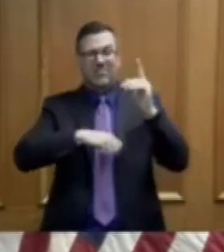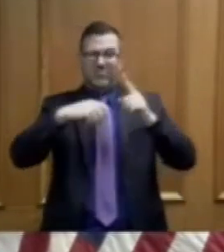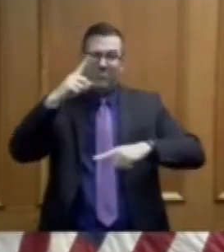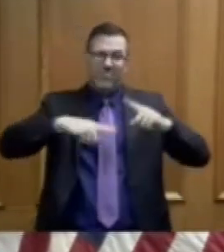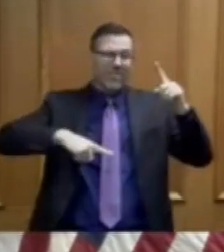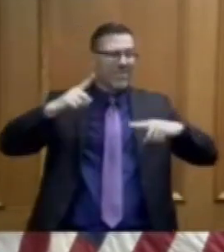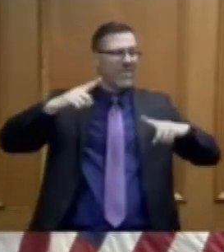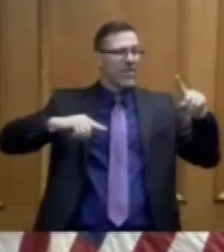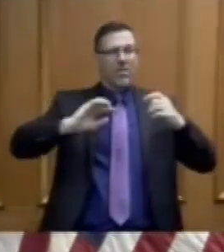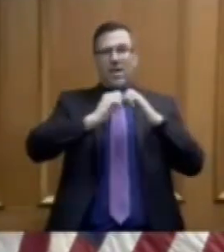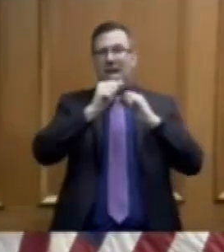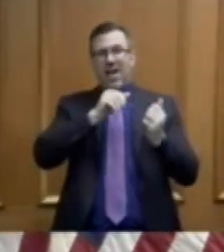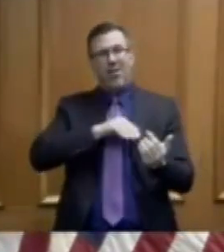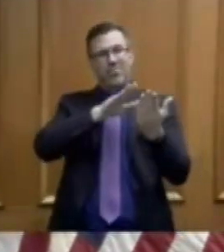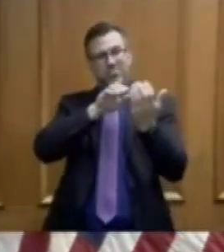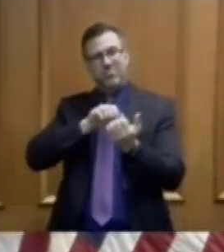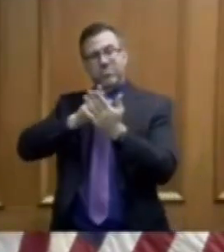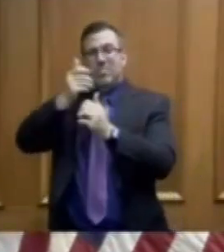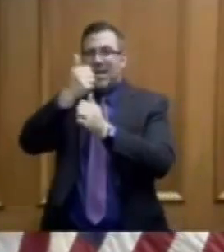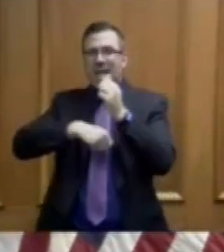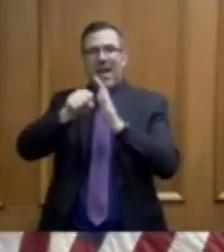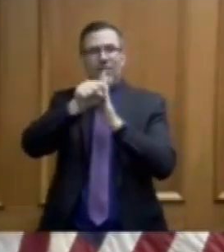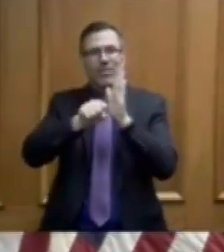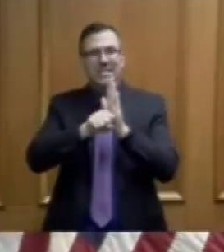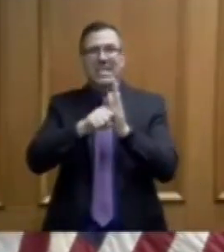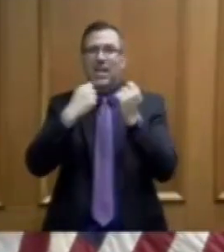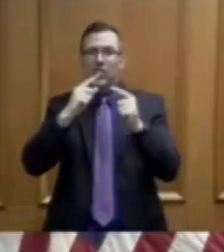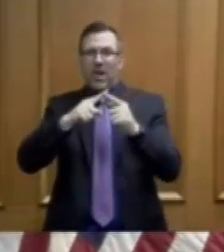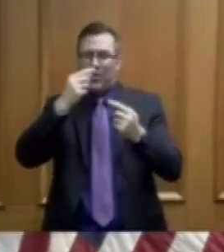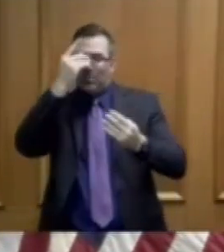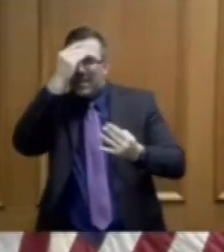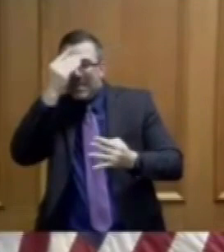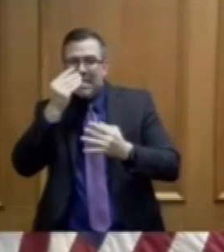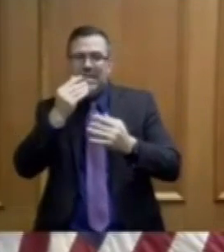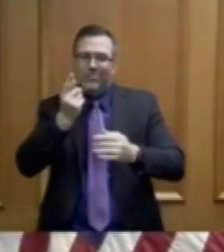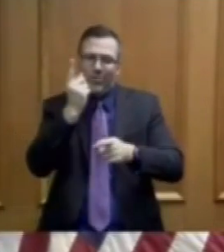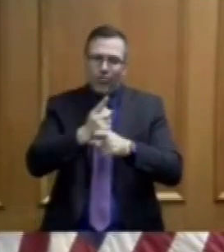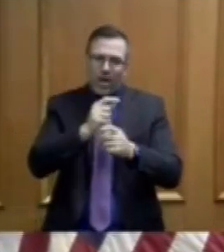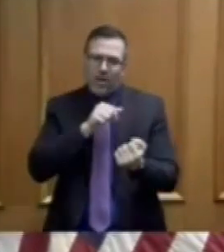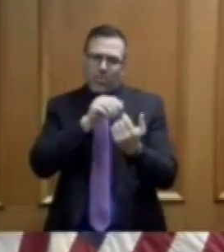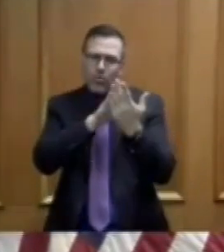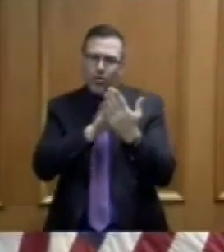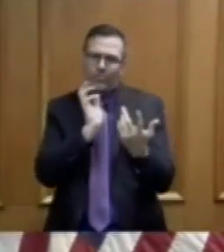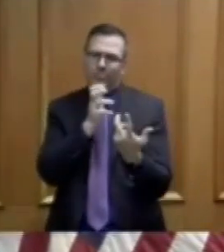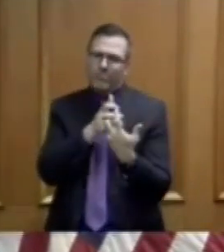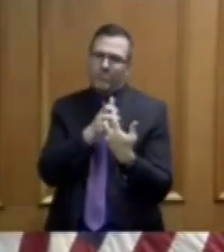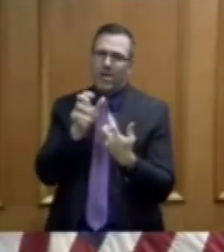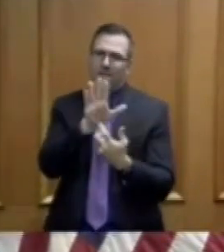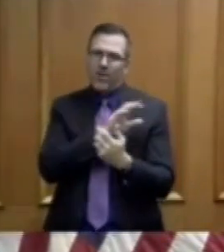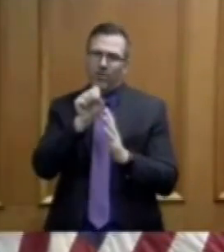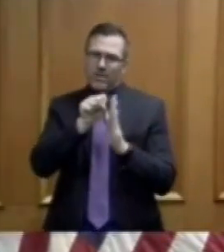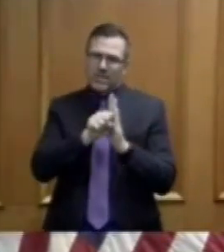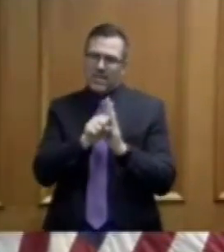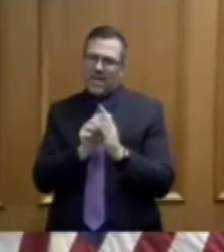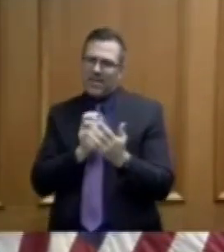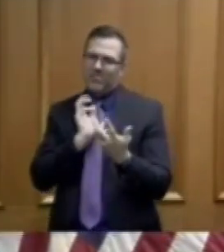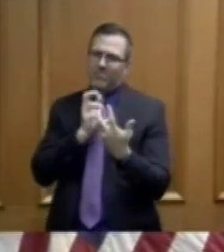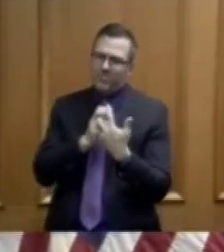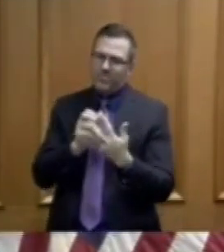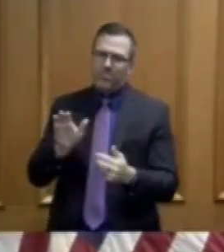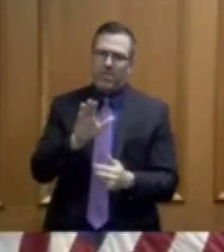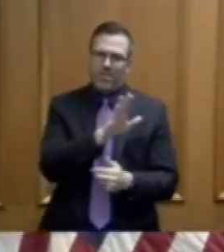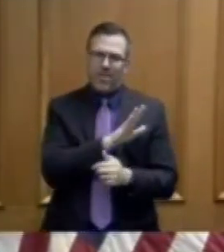approaches. Every state trying to put in place the right approach for their state, for their demographics, for their